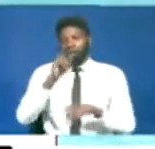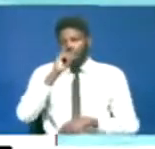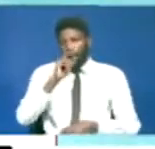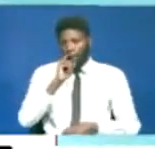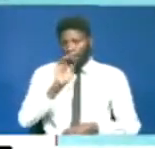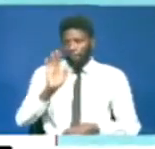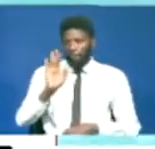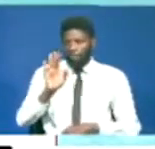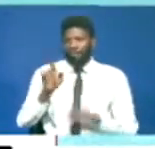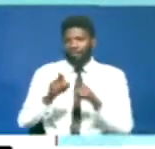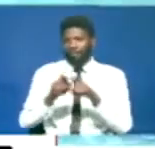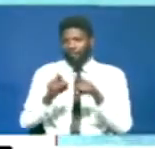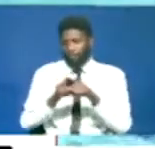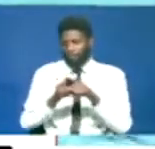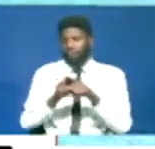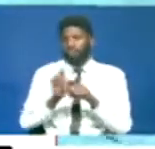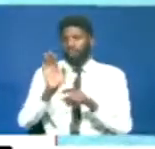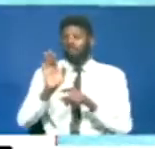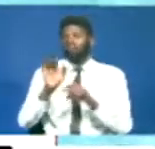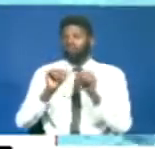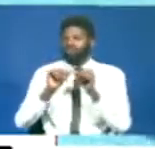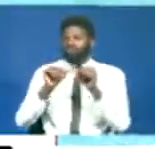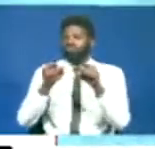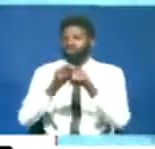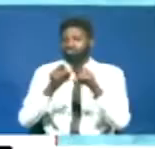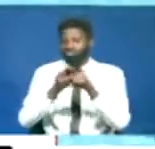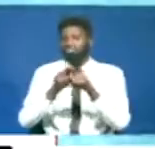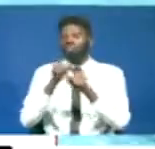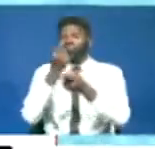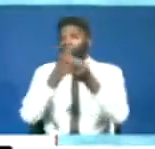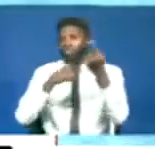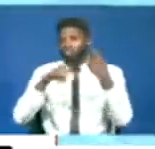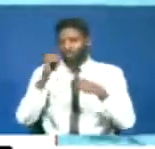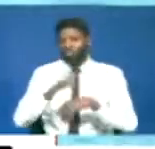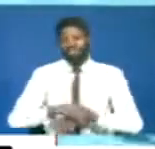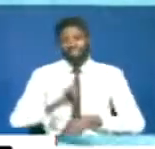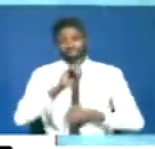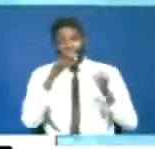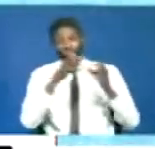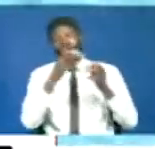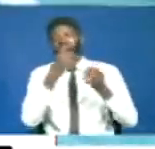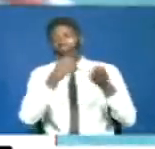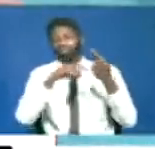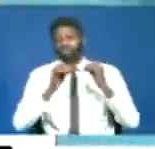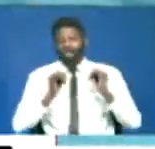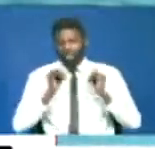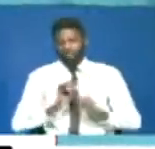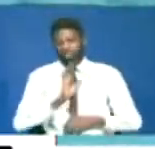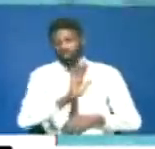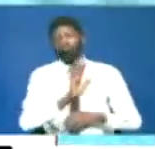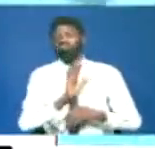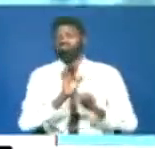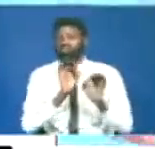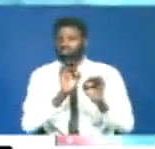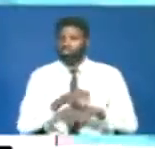under Coach Abdul Malik extended their close and exciting rivalry with Nairobi swimmers in individual races. Bandari's team of